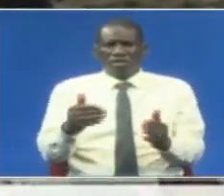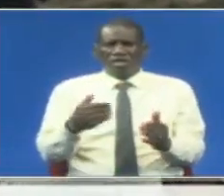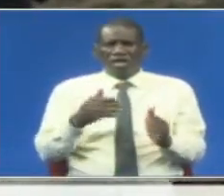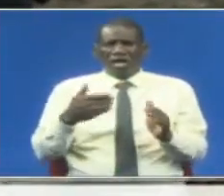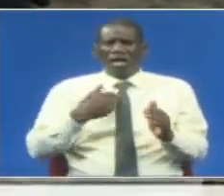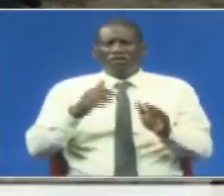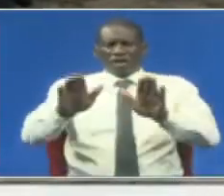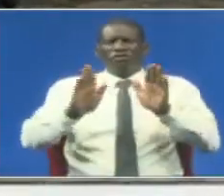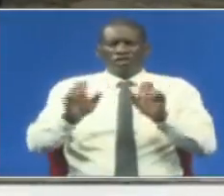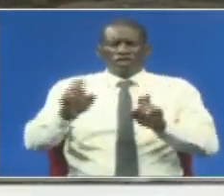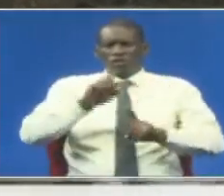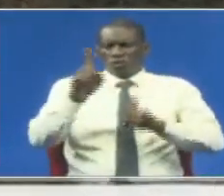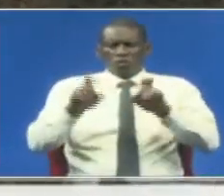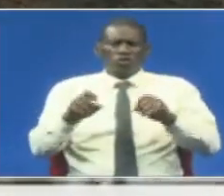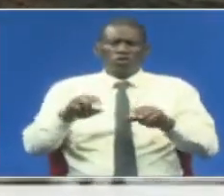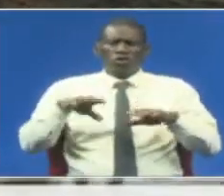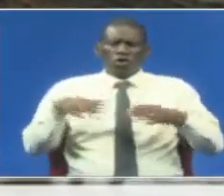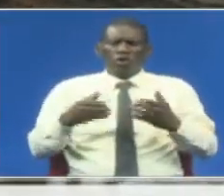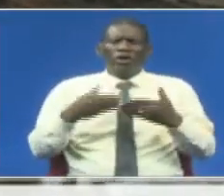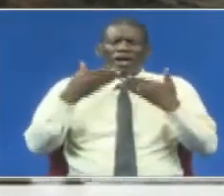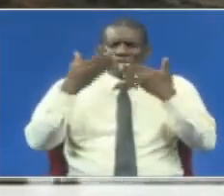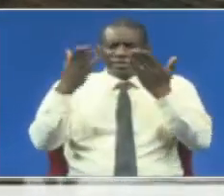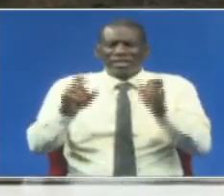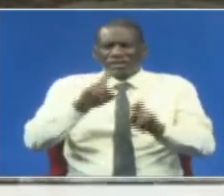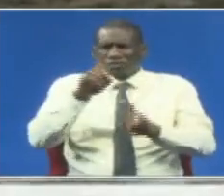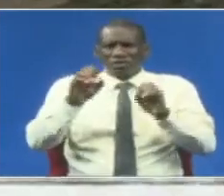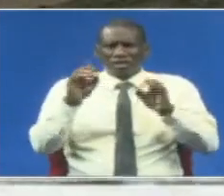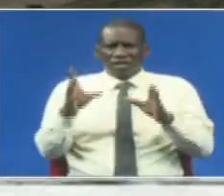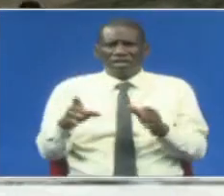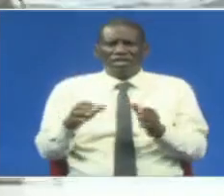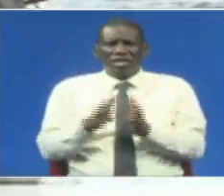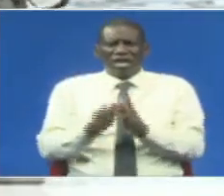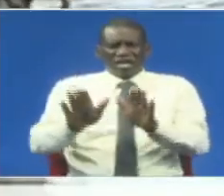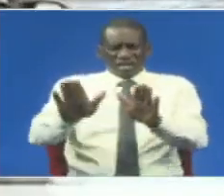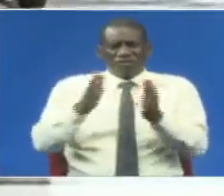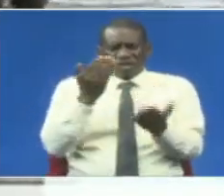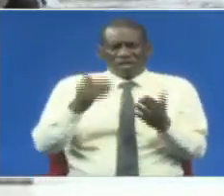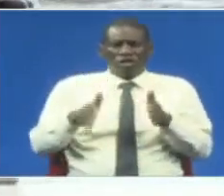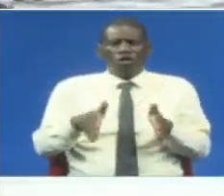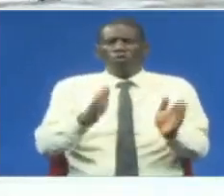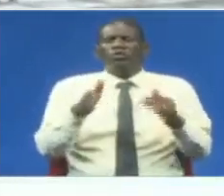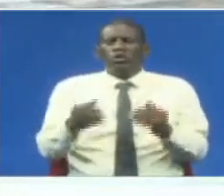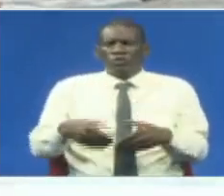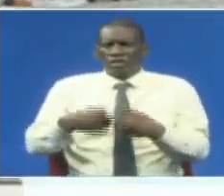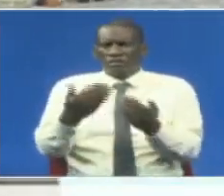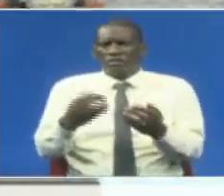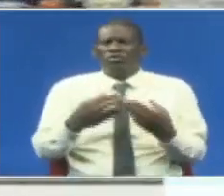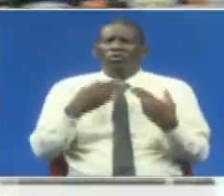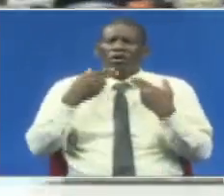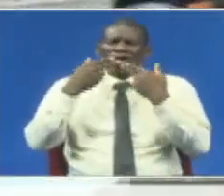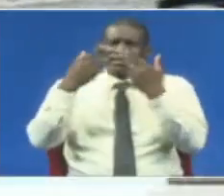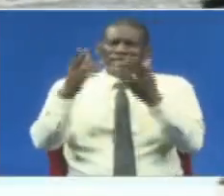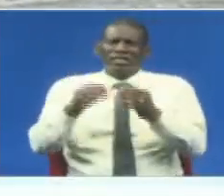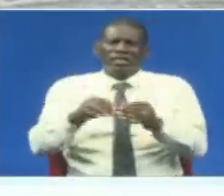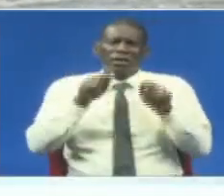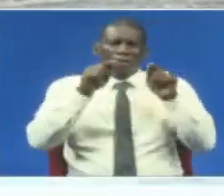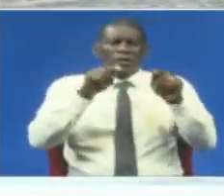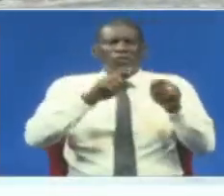our questions all through, running away from every opportunity we granted them to respond and shifting the blame from one